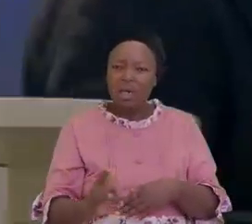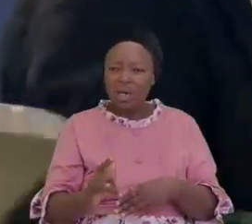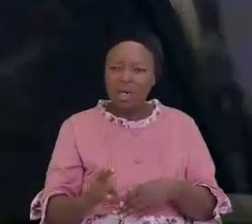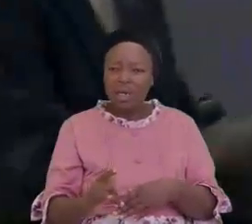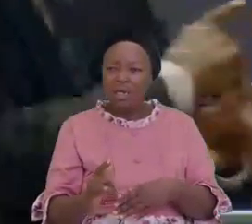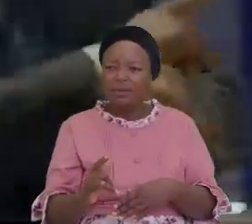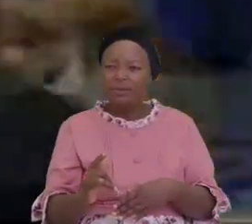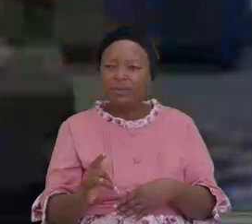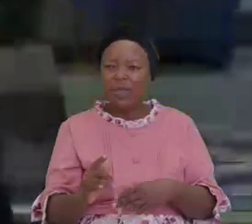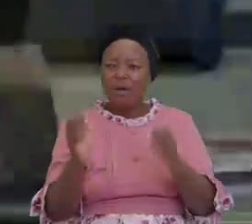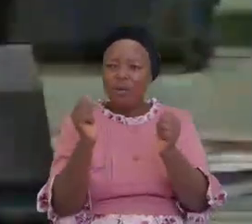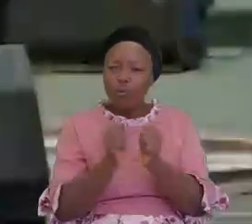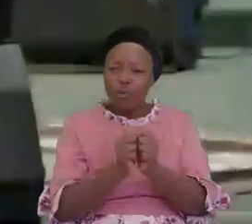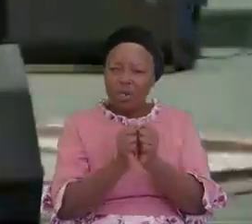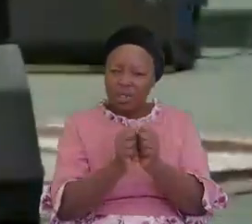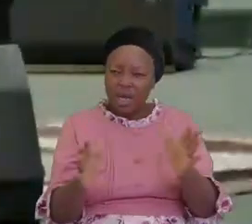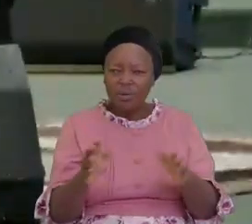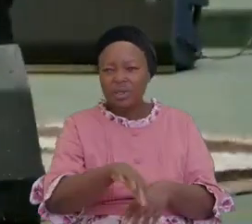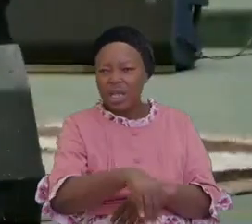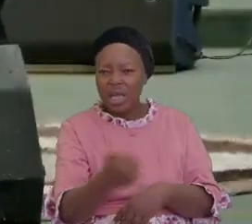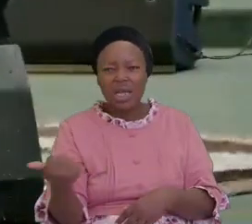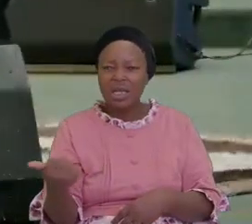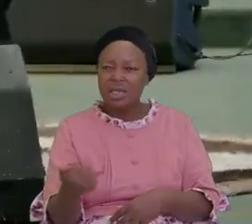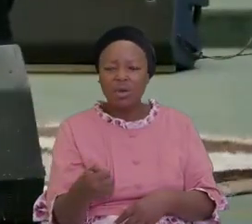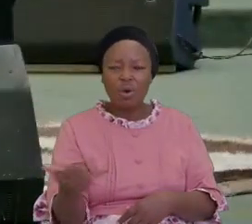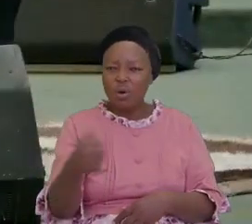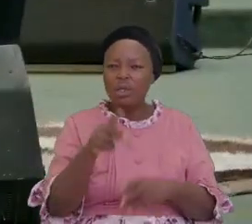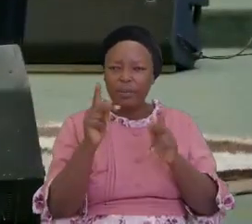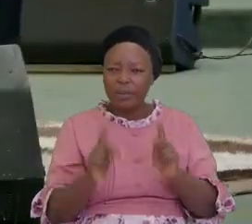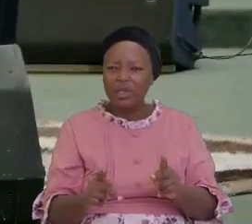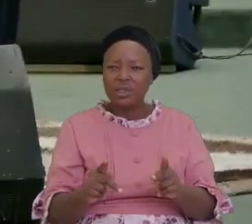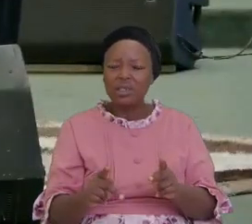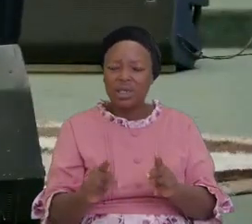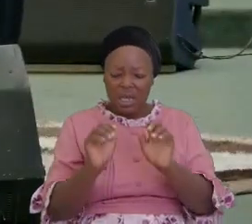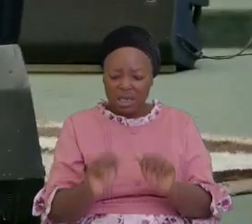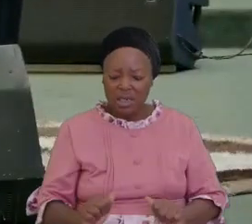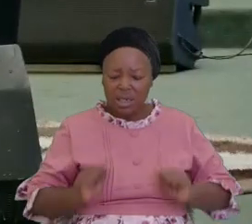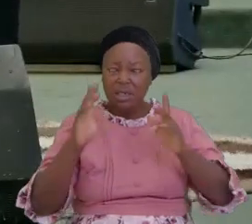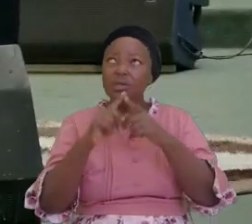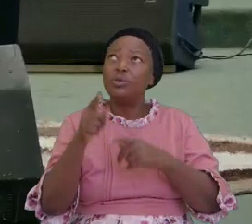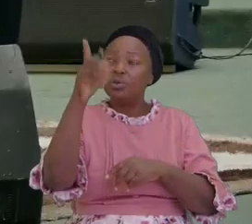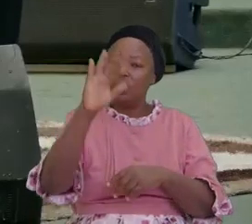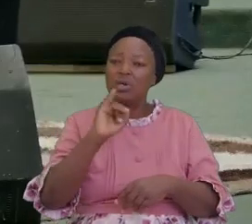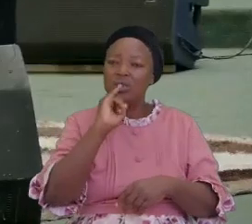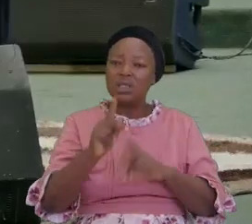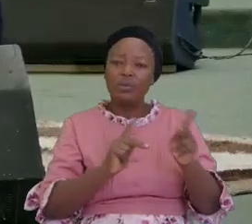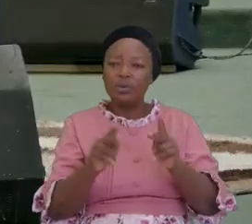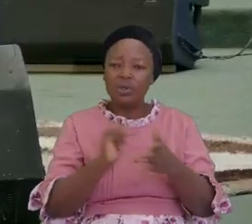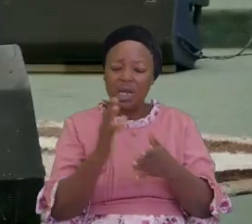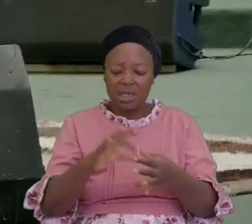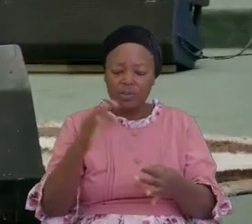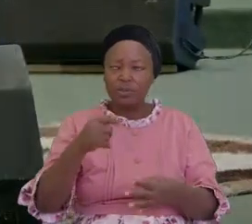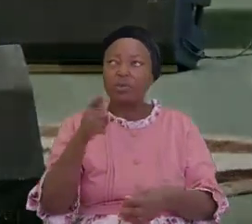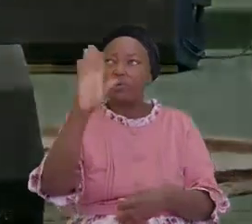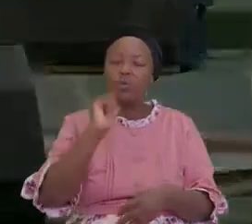entirely, without any rival, yielding unto God, they're the people that the Spirit of God will